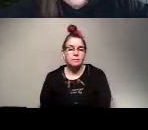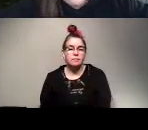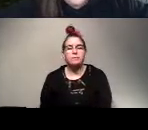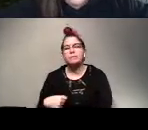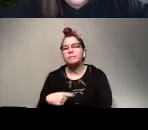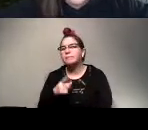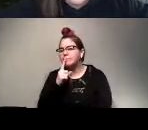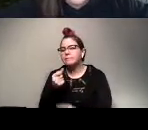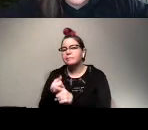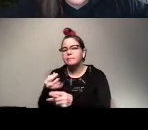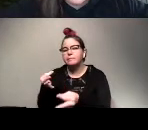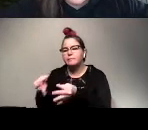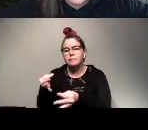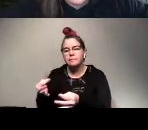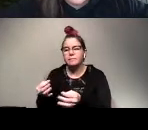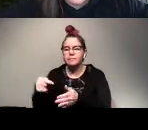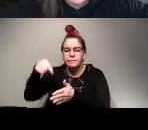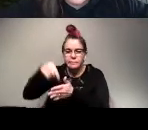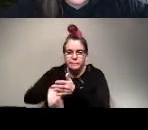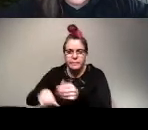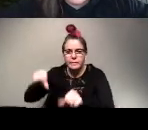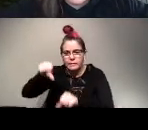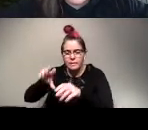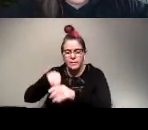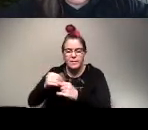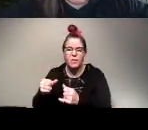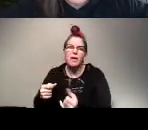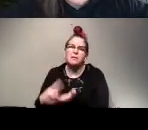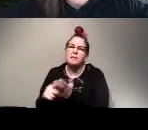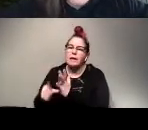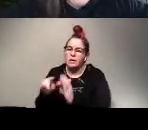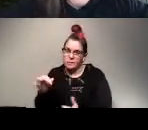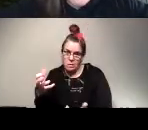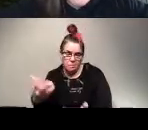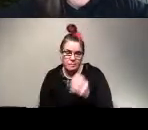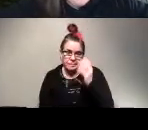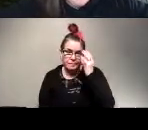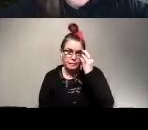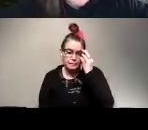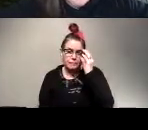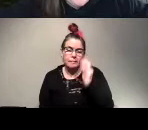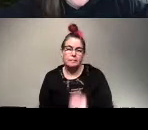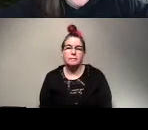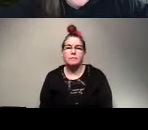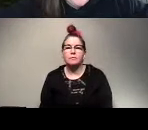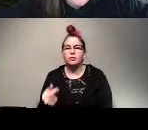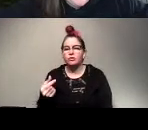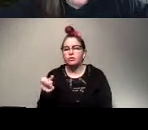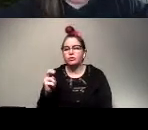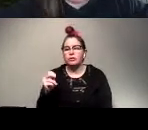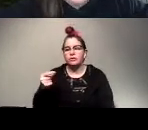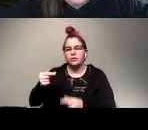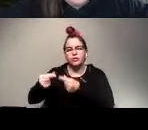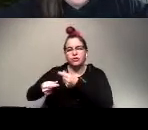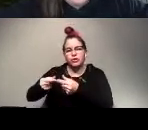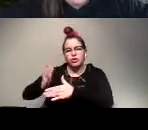about, or at least not going to tell you much of the science today, though we can talk about it later, Sarah, if you want, is gene sharing. So